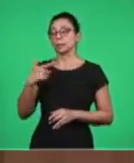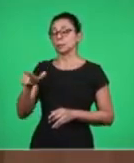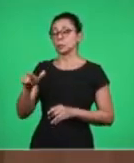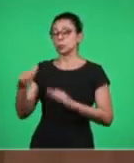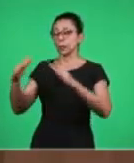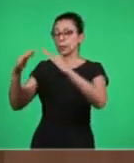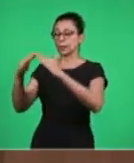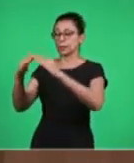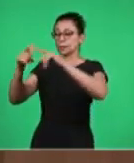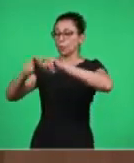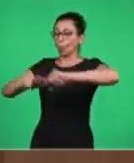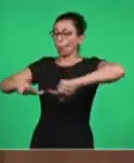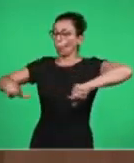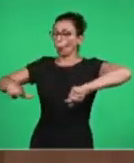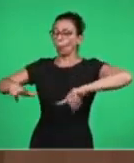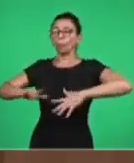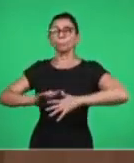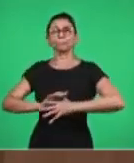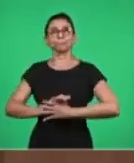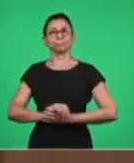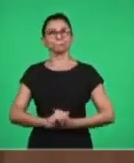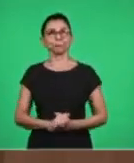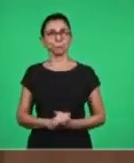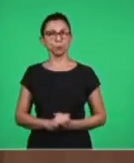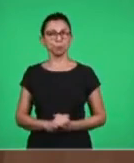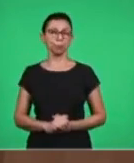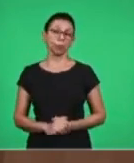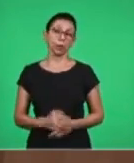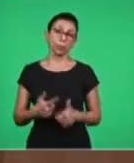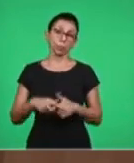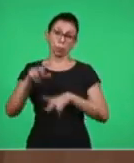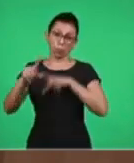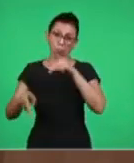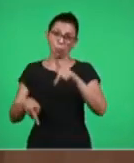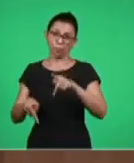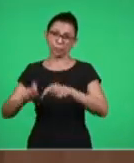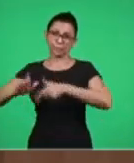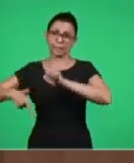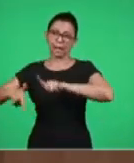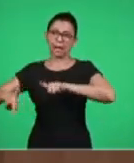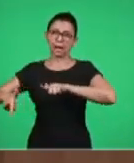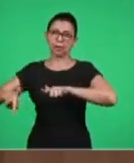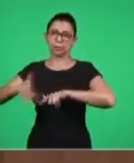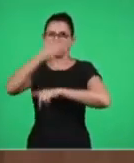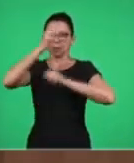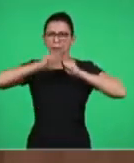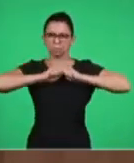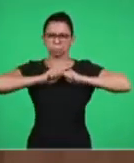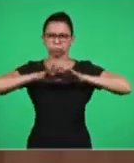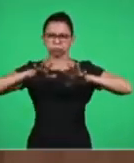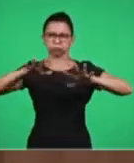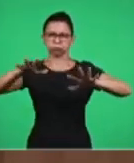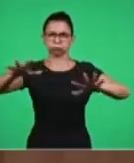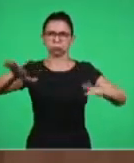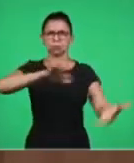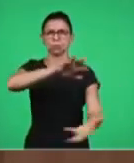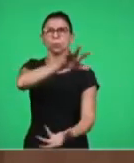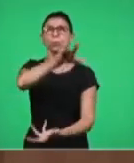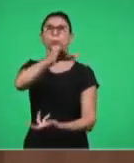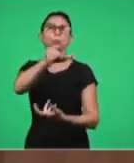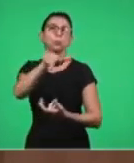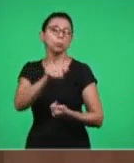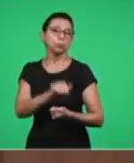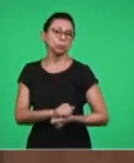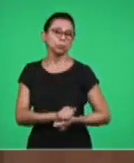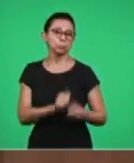a desert, when Jesus saw the fig tree, he said, withered the fig tree, and Israel